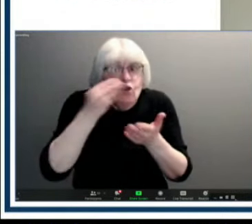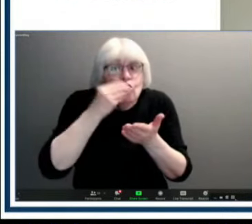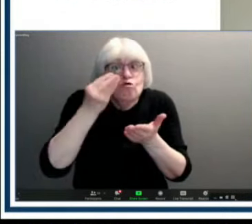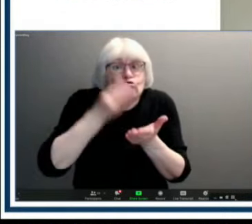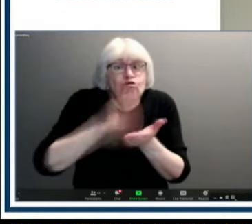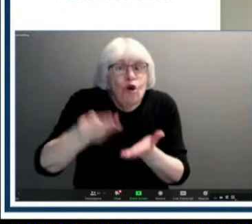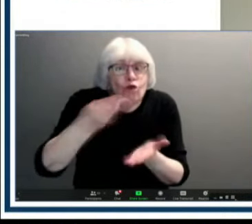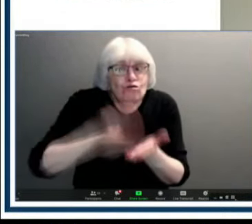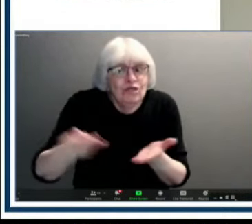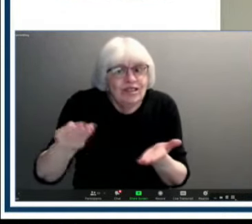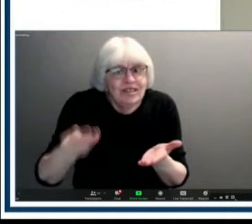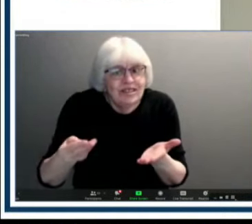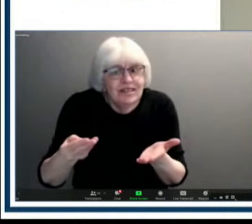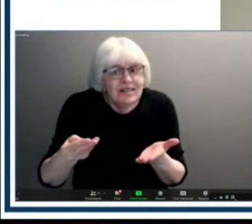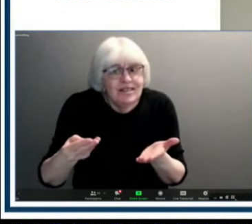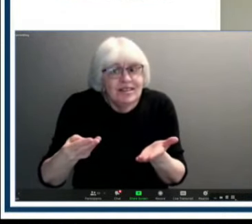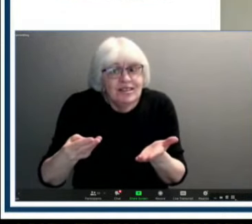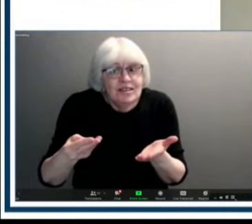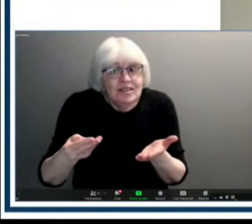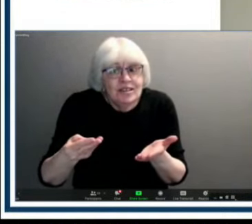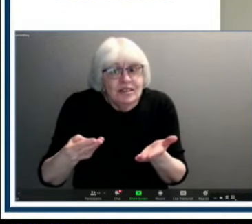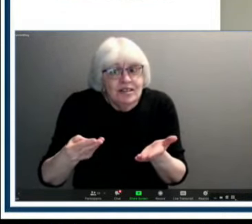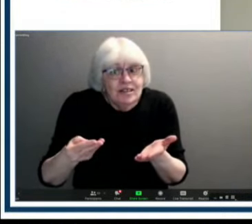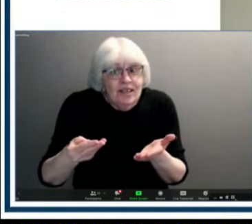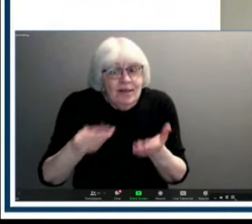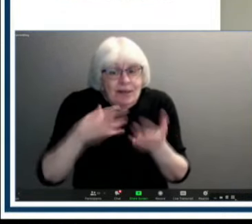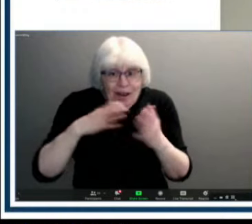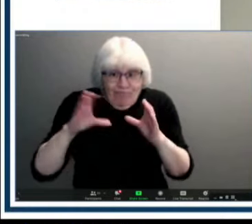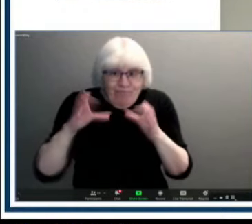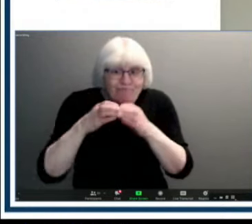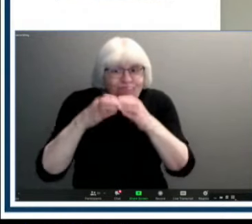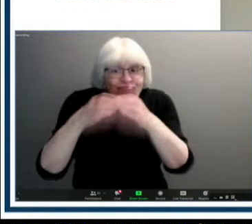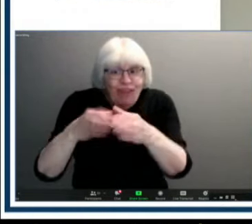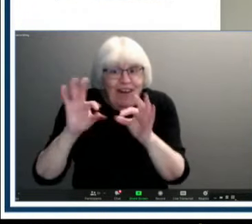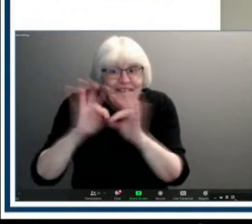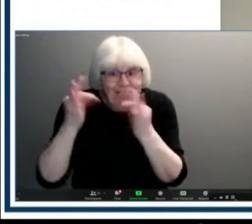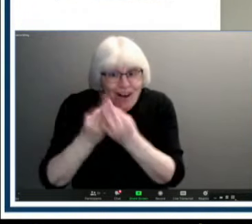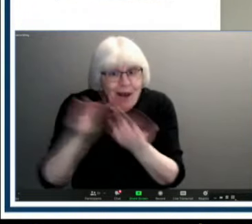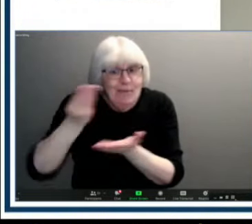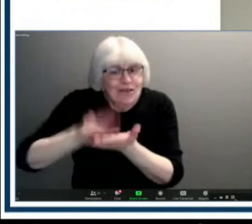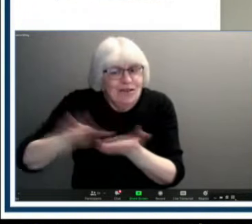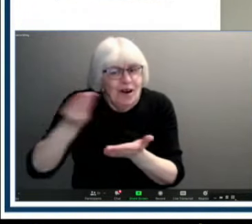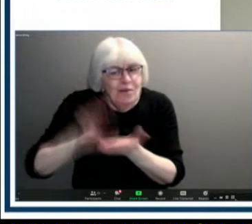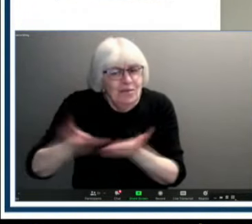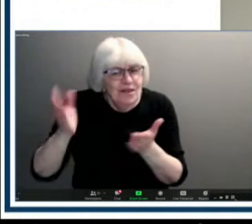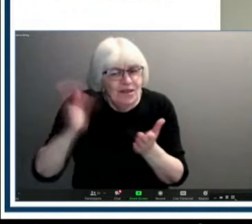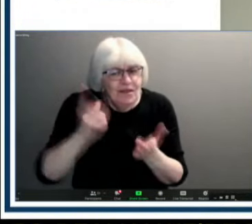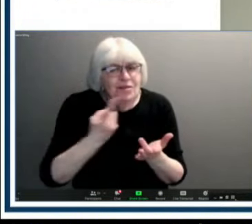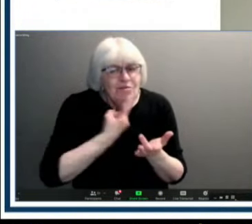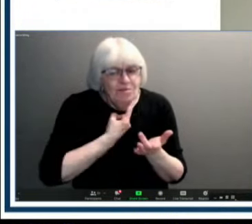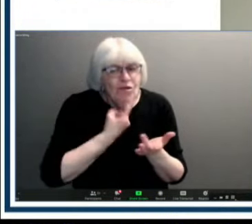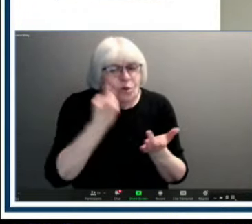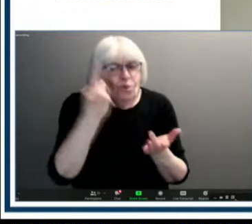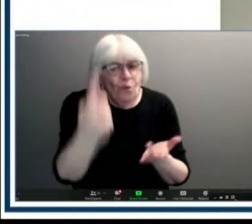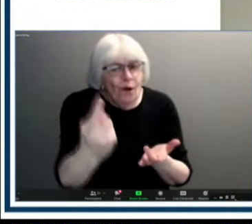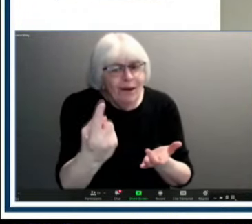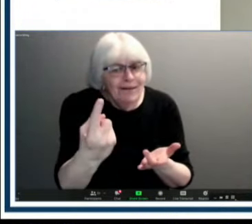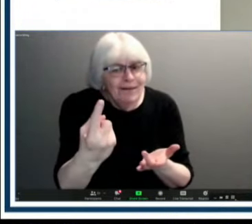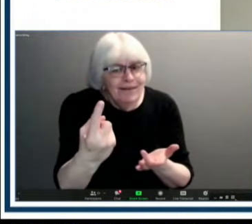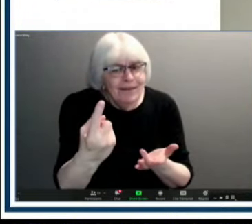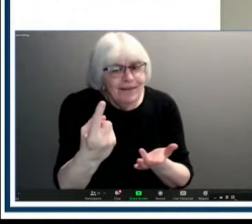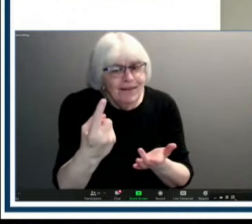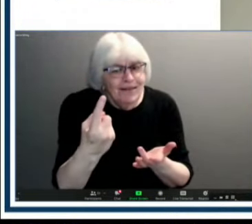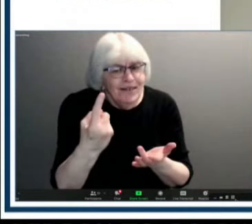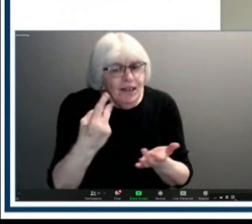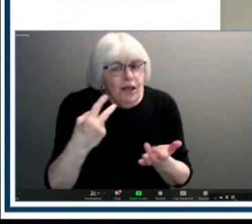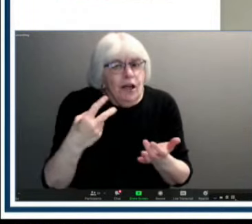possible, one person go shopping. You don't need the whole family to go shopping. It's a lot of this is slowing down is really common sense